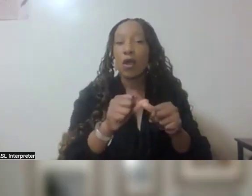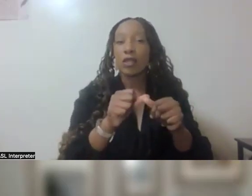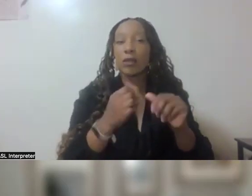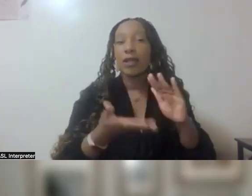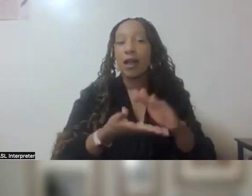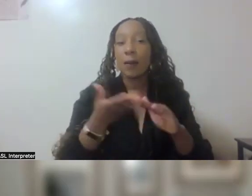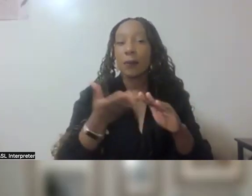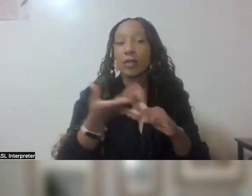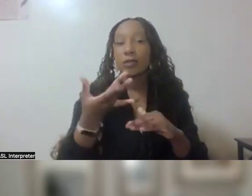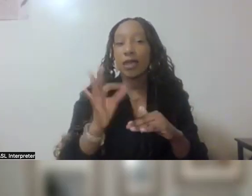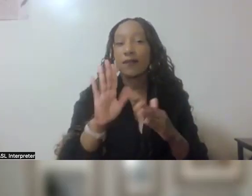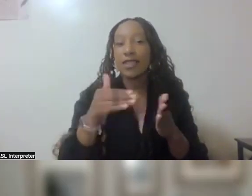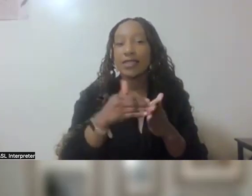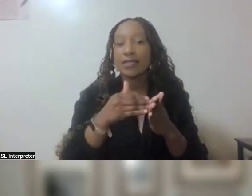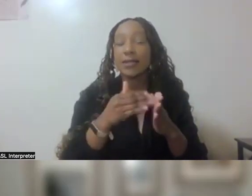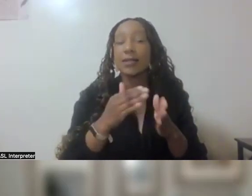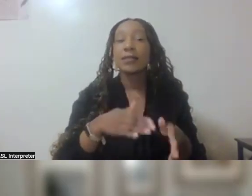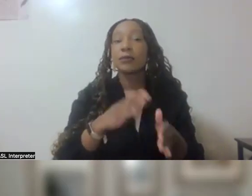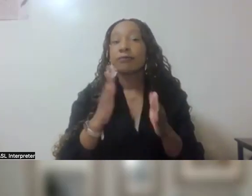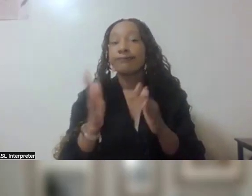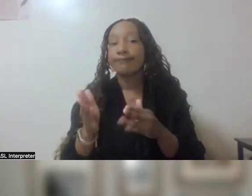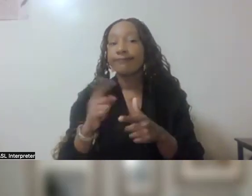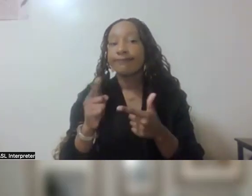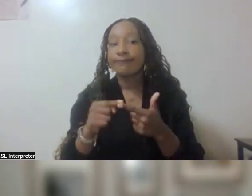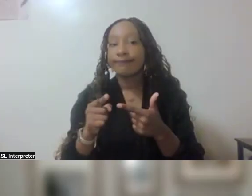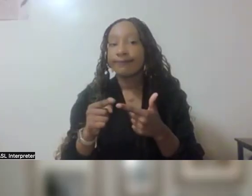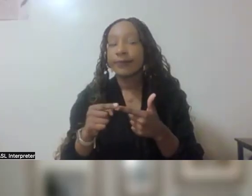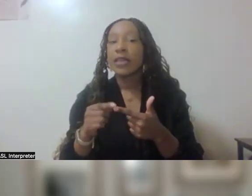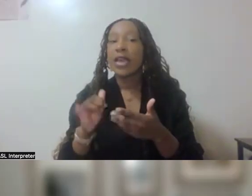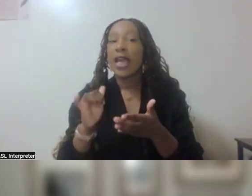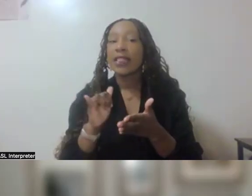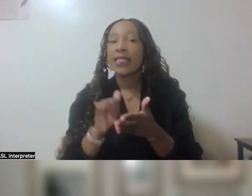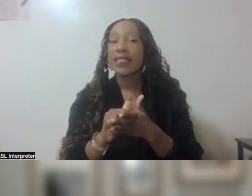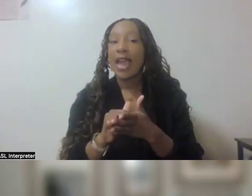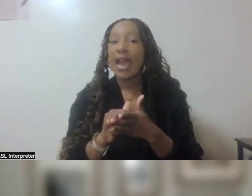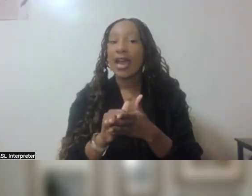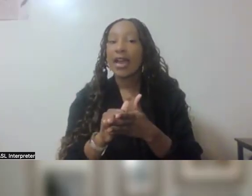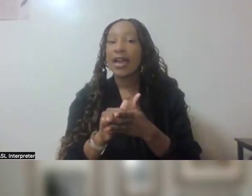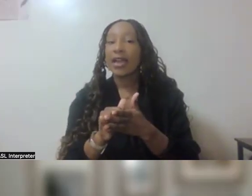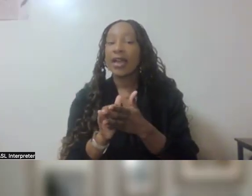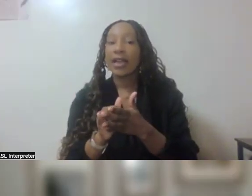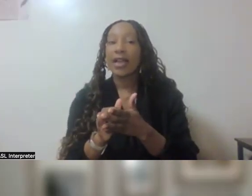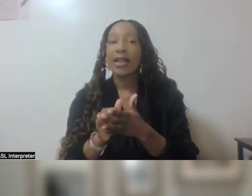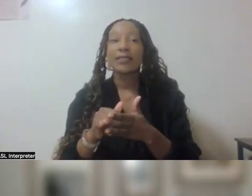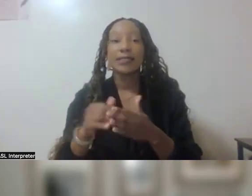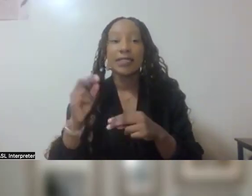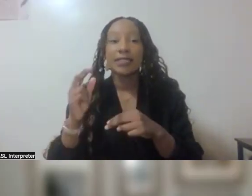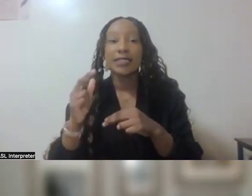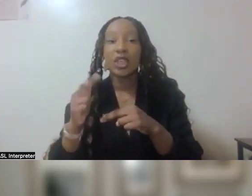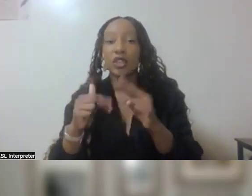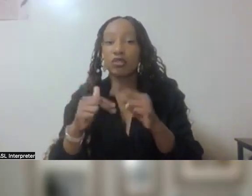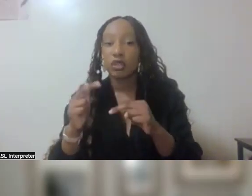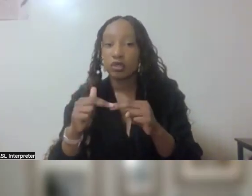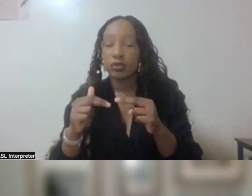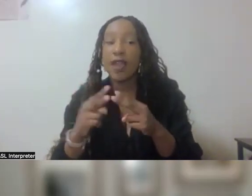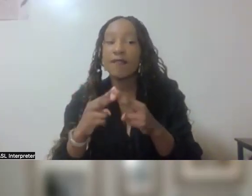of the center. The other is the capital construction. Those are two very